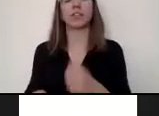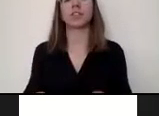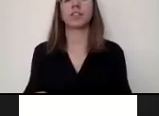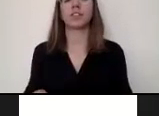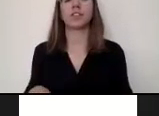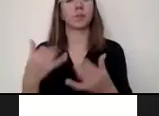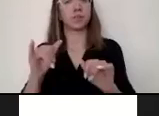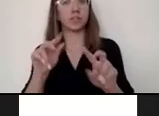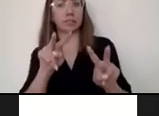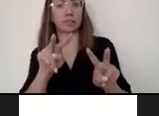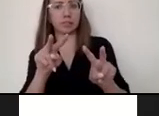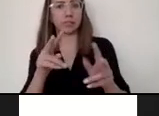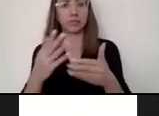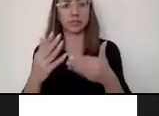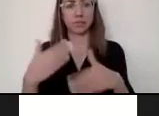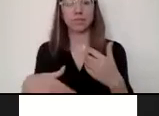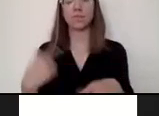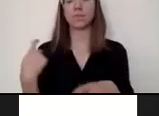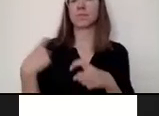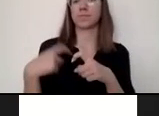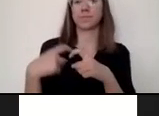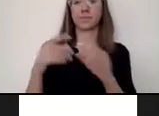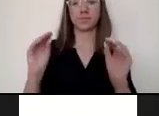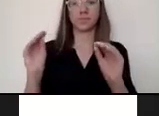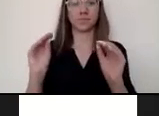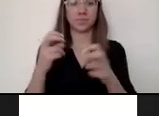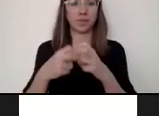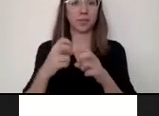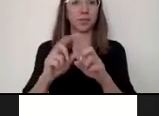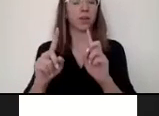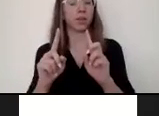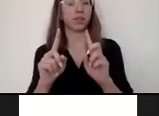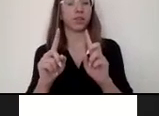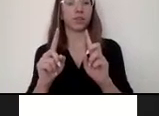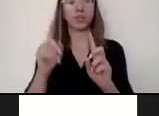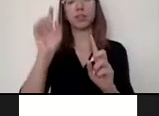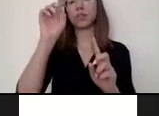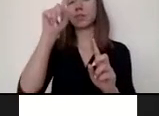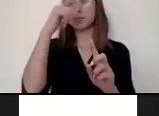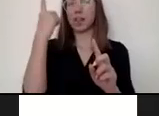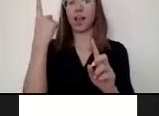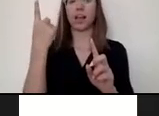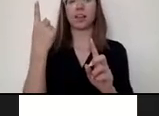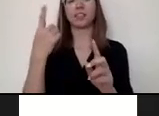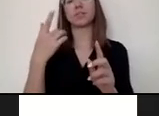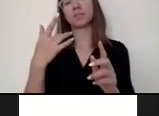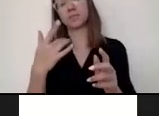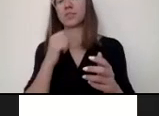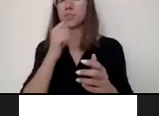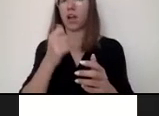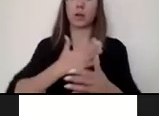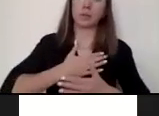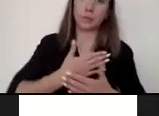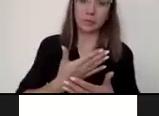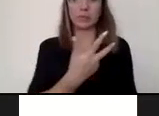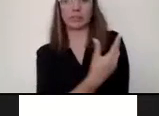keep an eye on it. So for Latinos, really no gaps, but still it looks like Blacks are still slightly less likely to get the vaccines. The problem